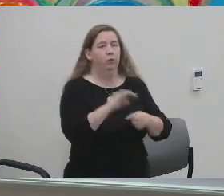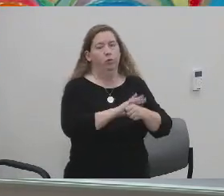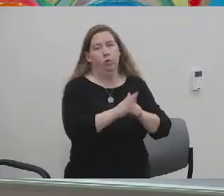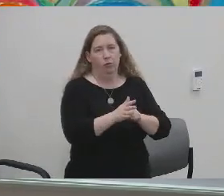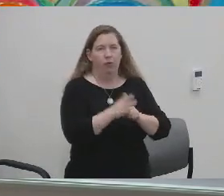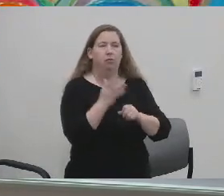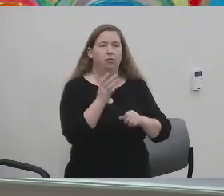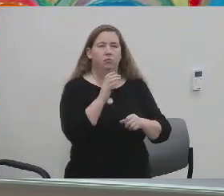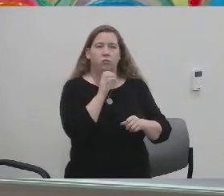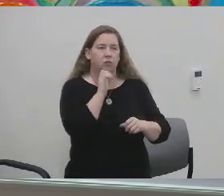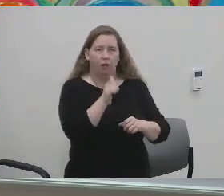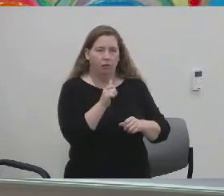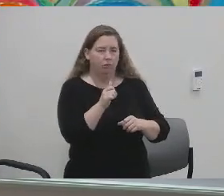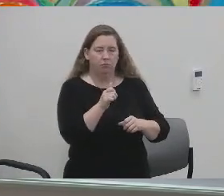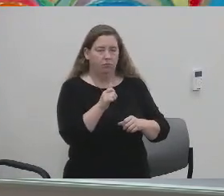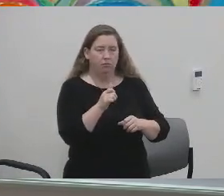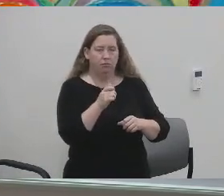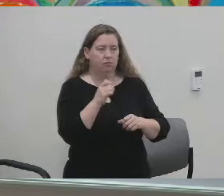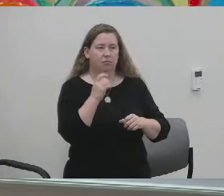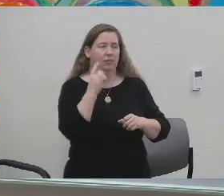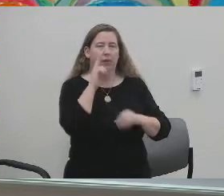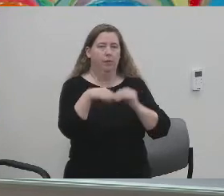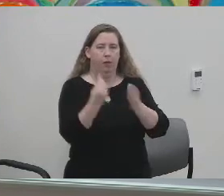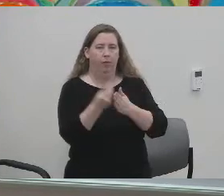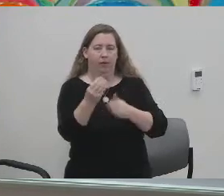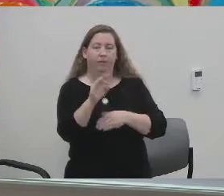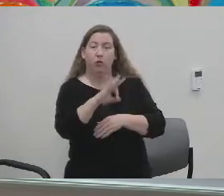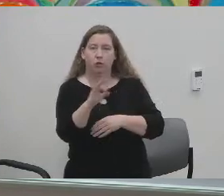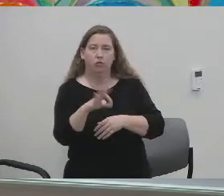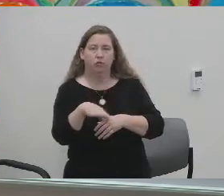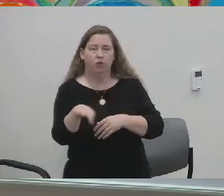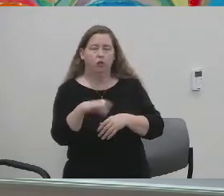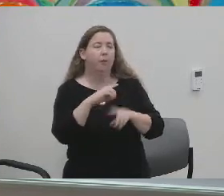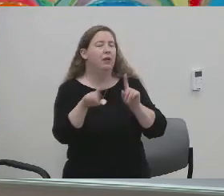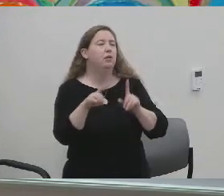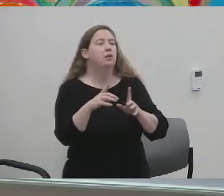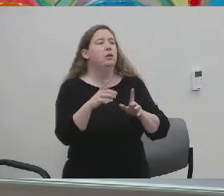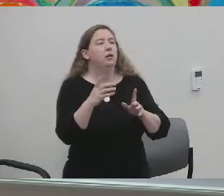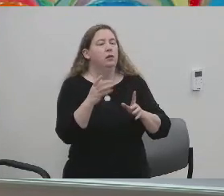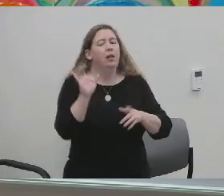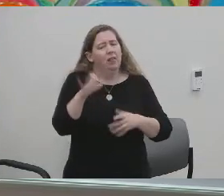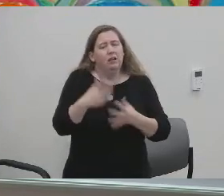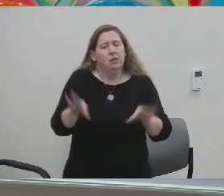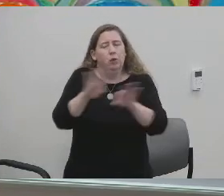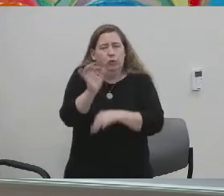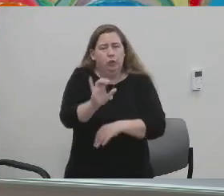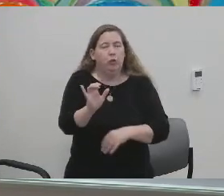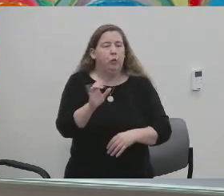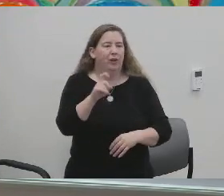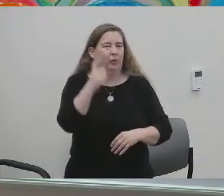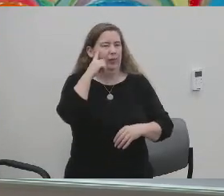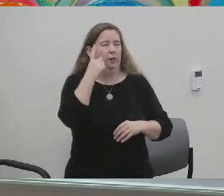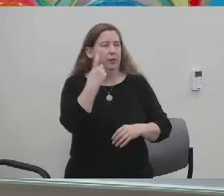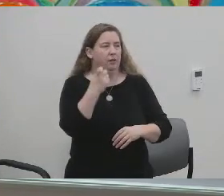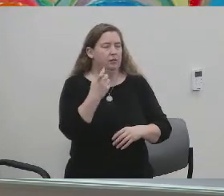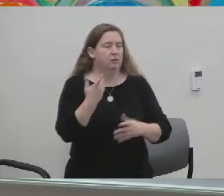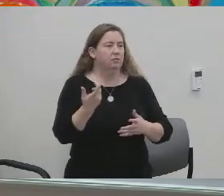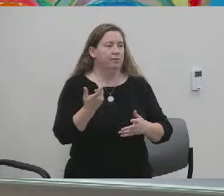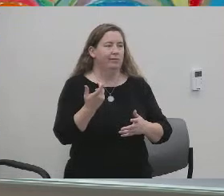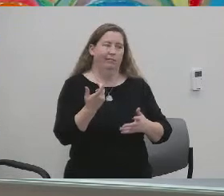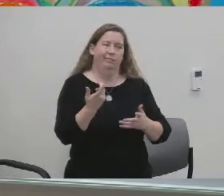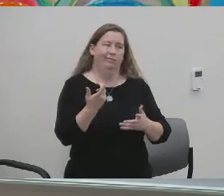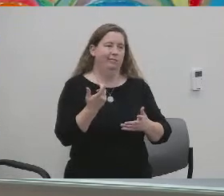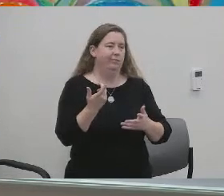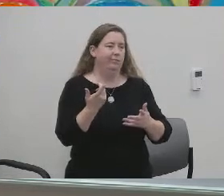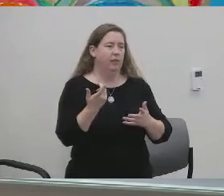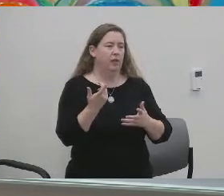but eventually that's important too. We have to think about the importance of those things, because then if not, the only other time we really